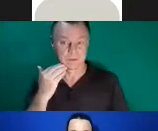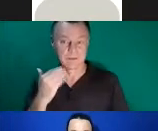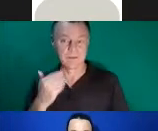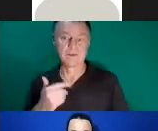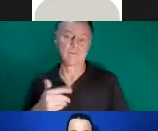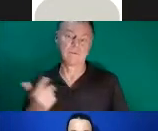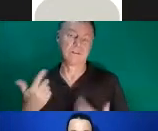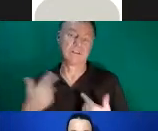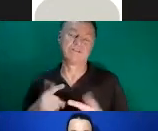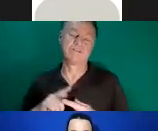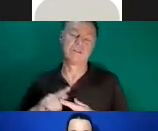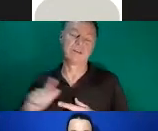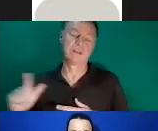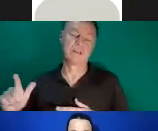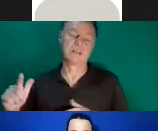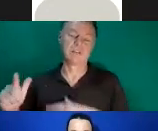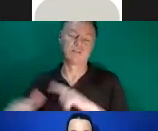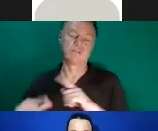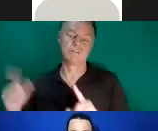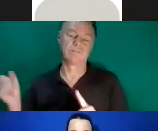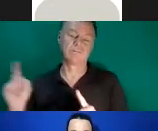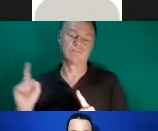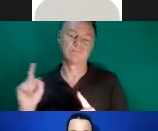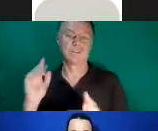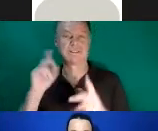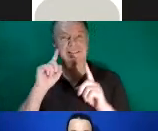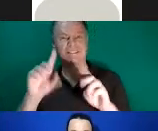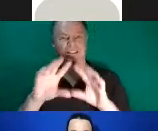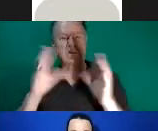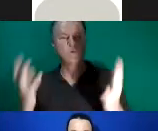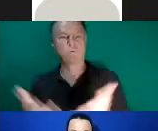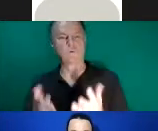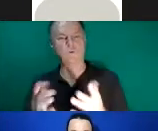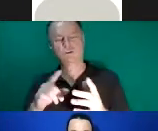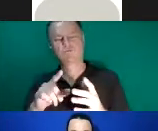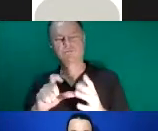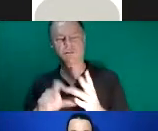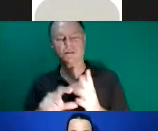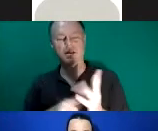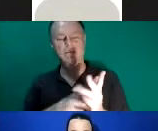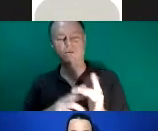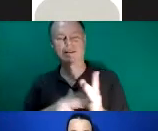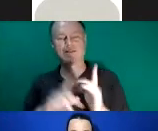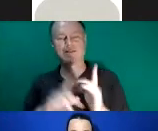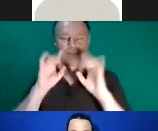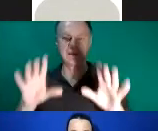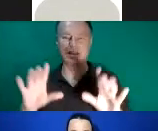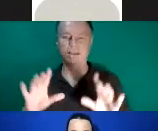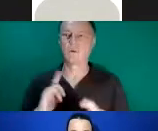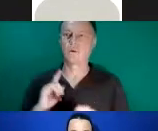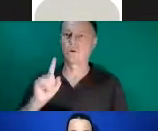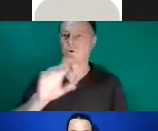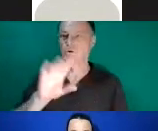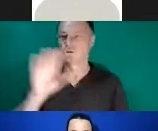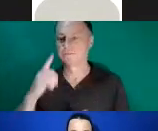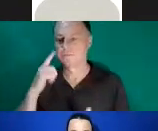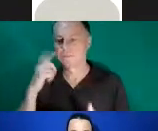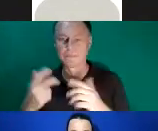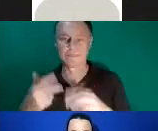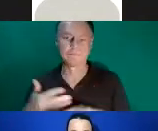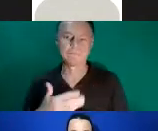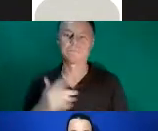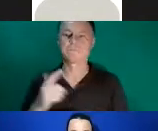from faraway locations to visit the fair. They were coming to Chicago to gain employment and live